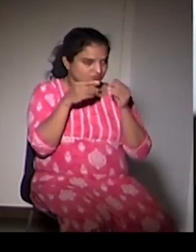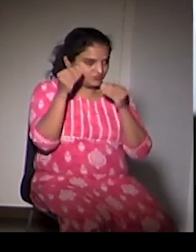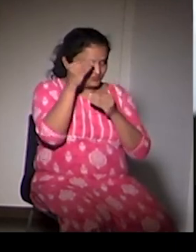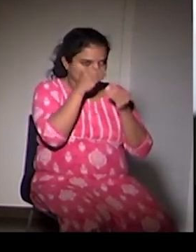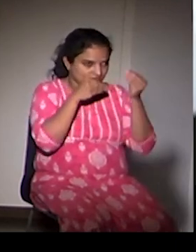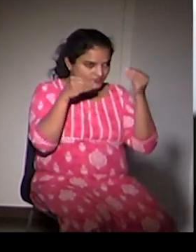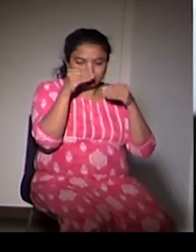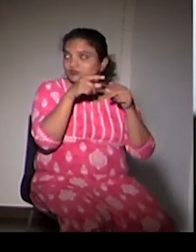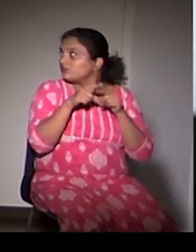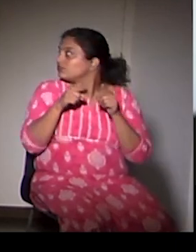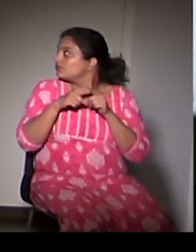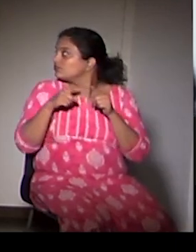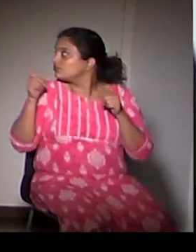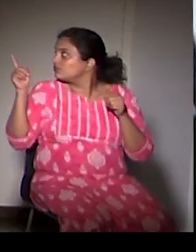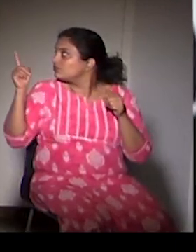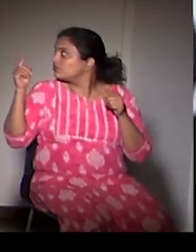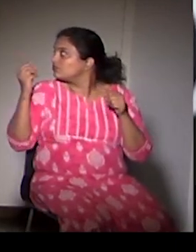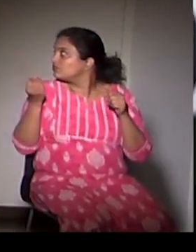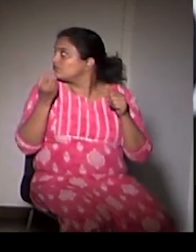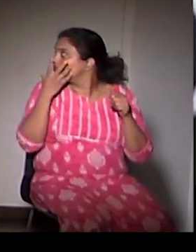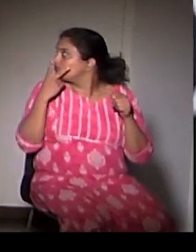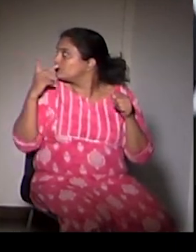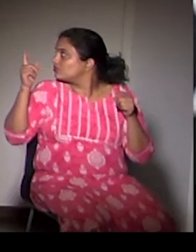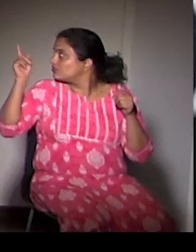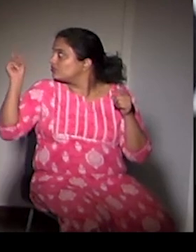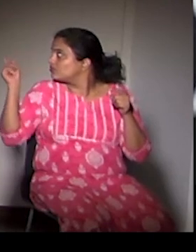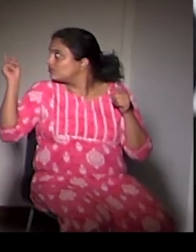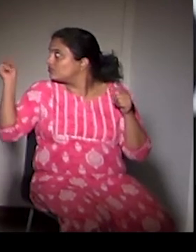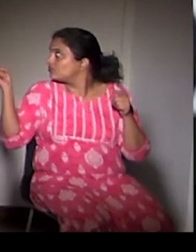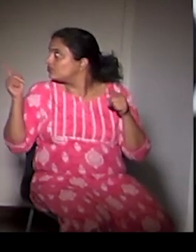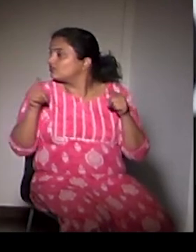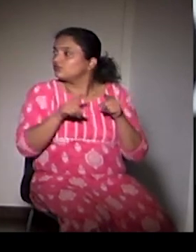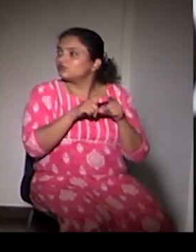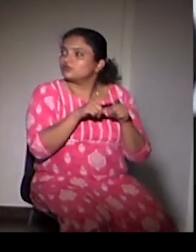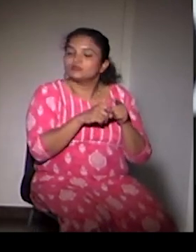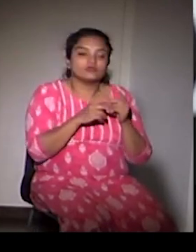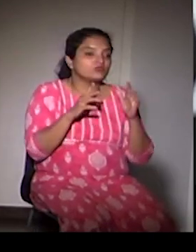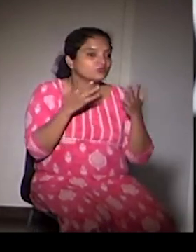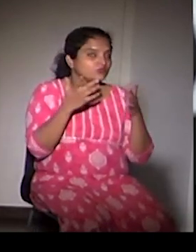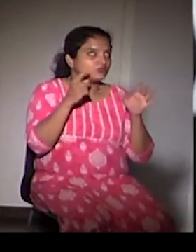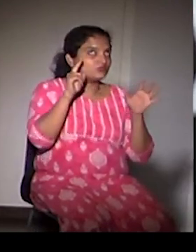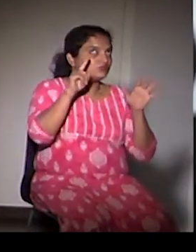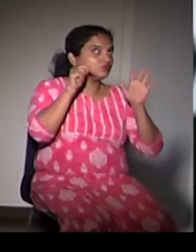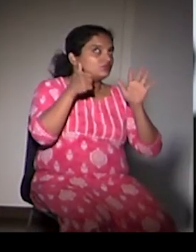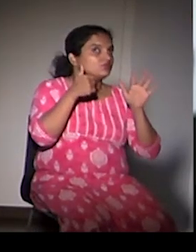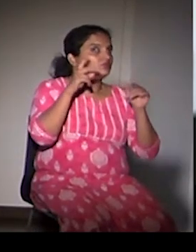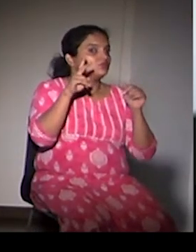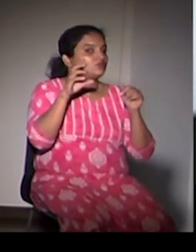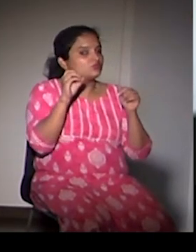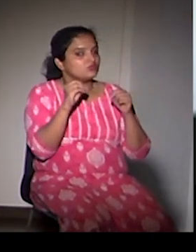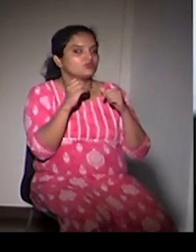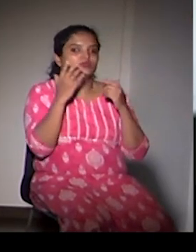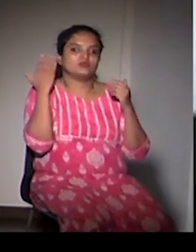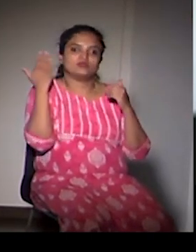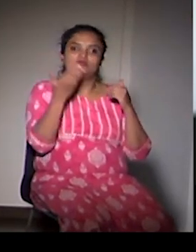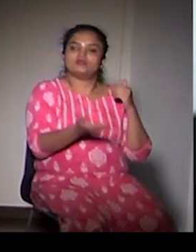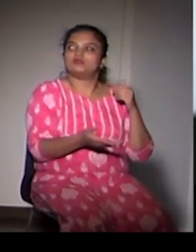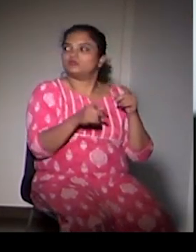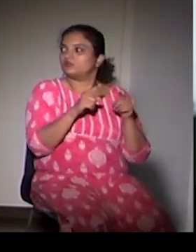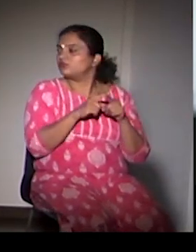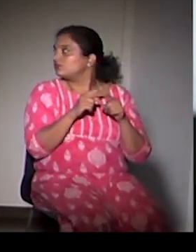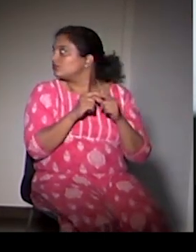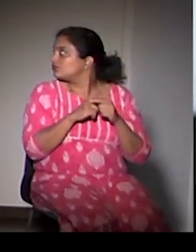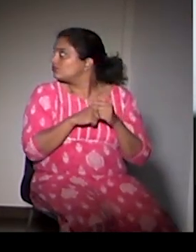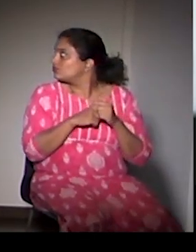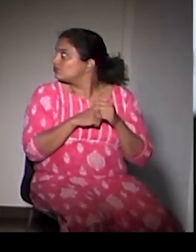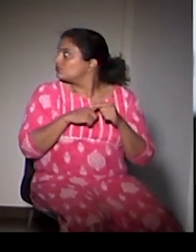best surviving complete tiles. About 1620. This is another